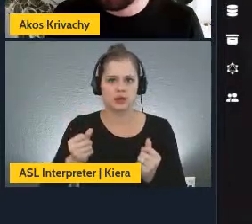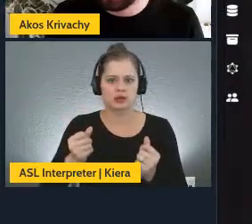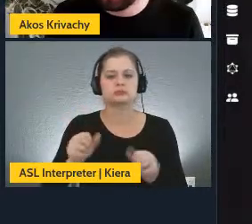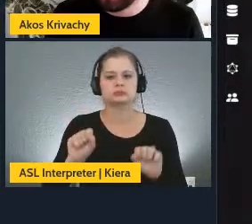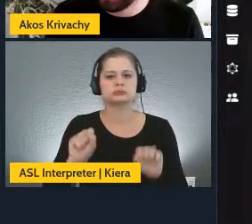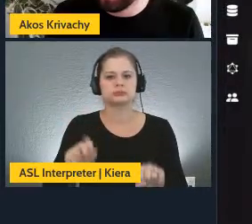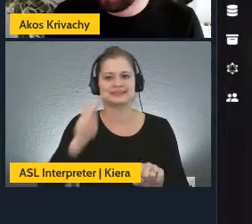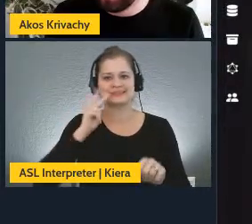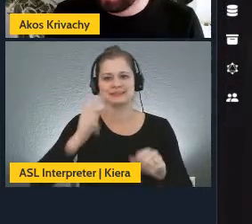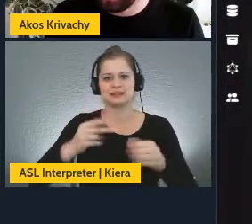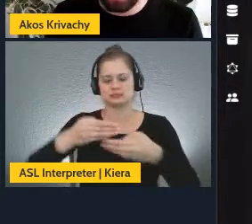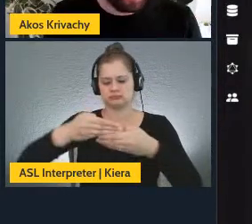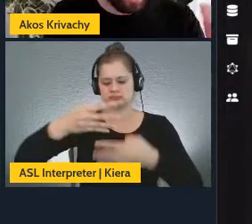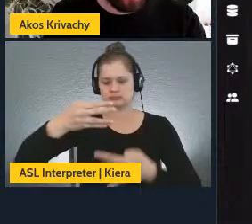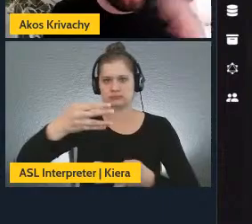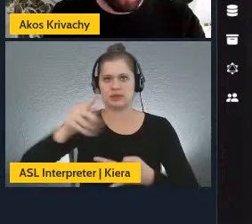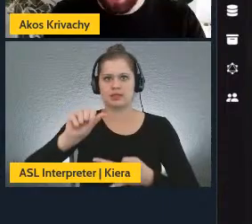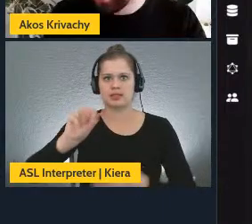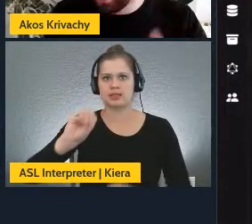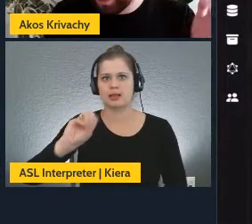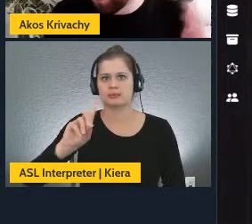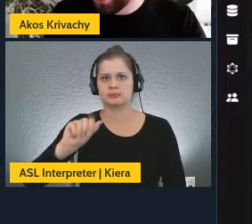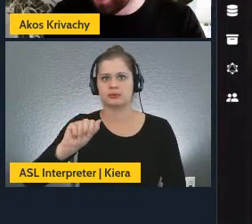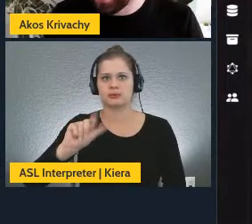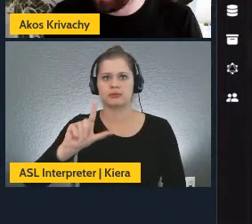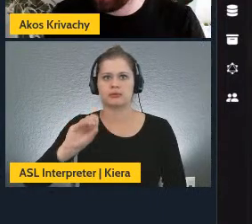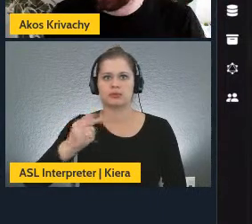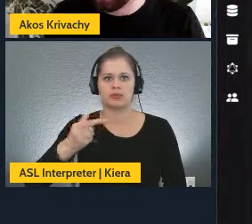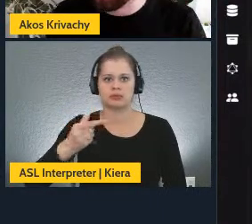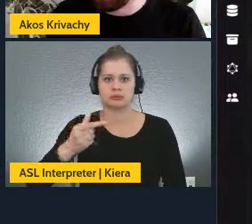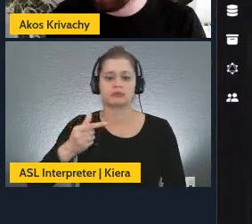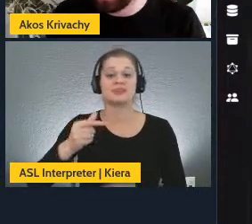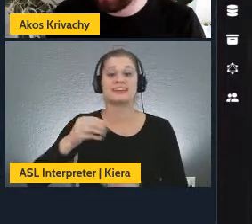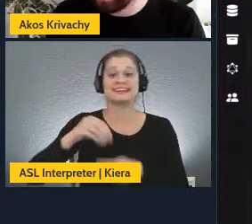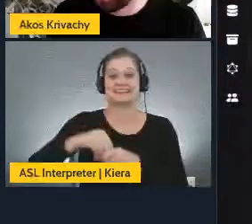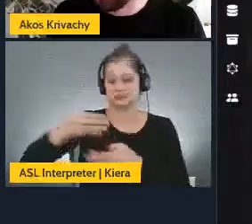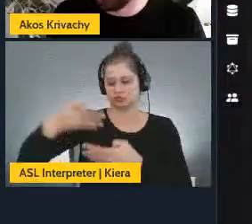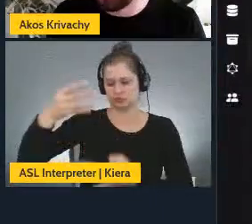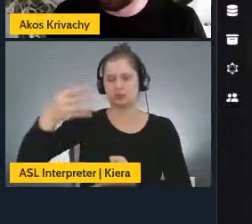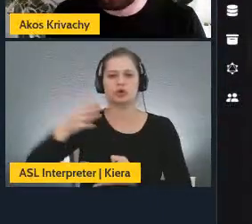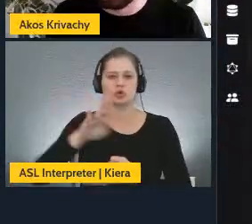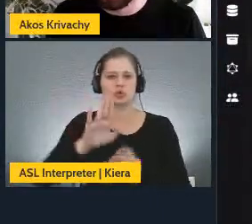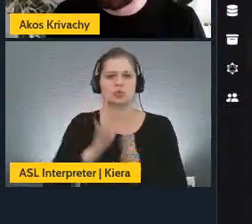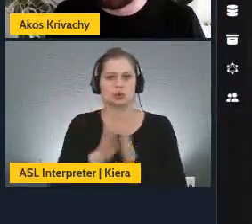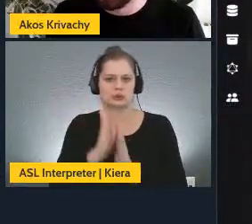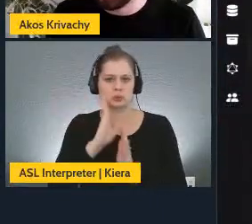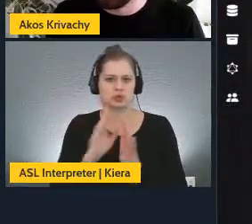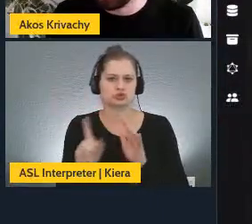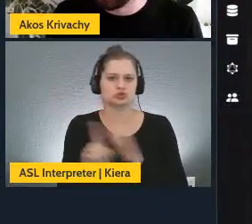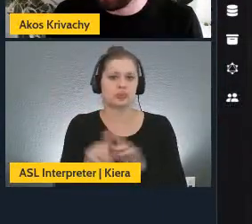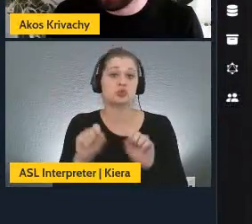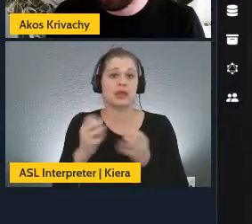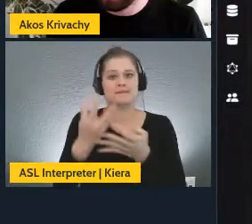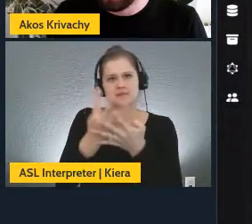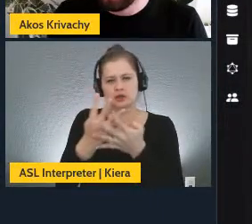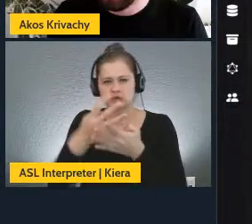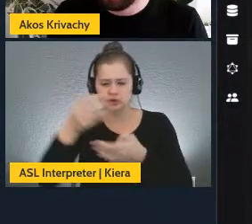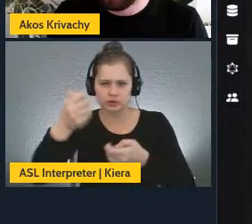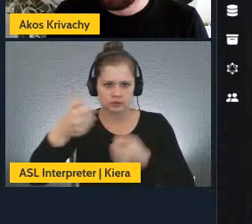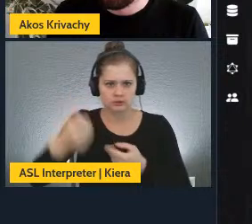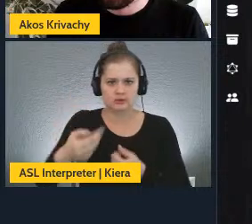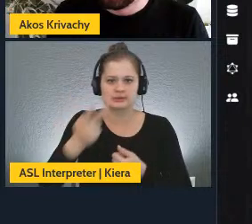the Lambda logs. In the terminal, all your Lambda's requests show up. Here you can actually filter them down and see them much quicker.